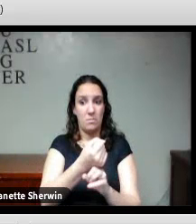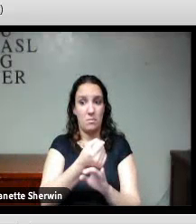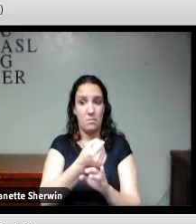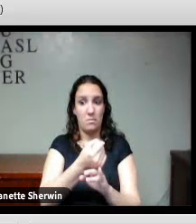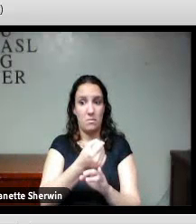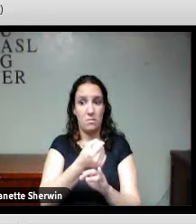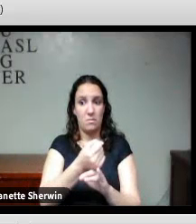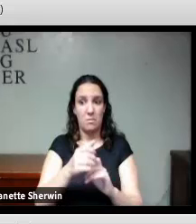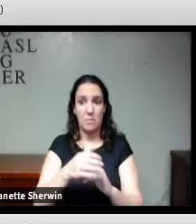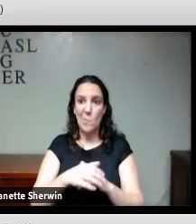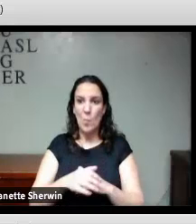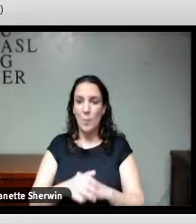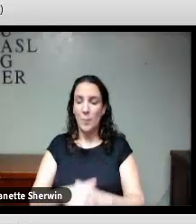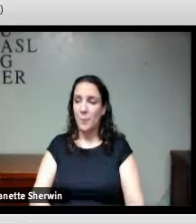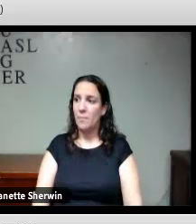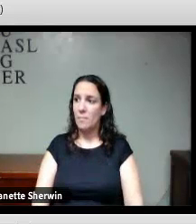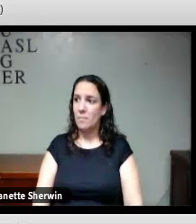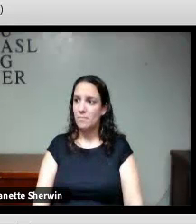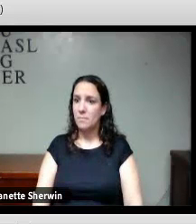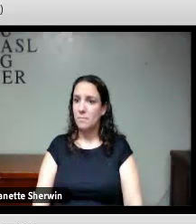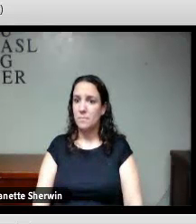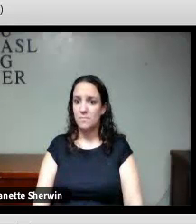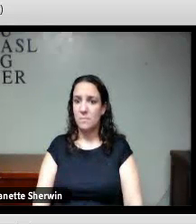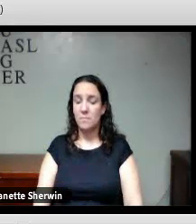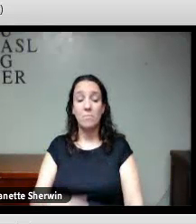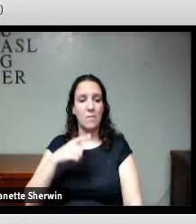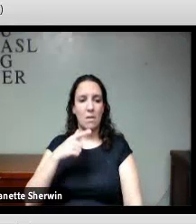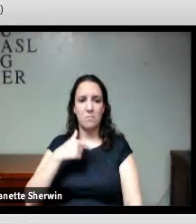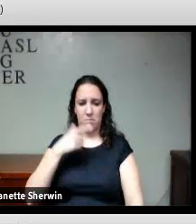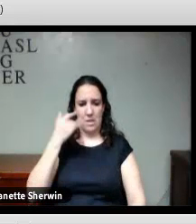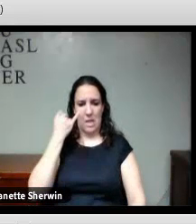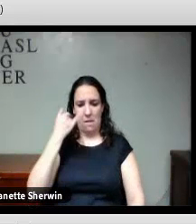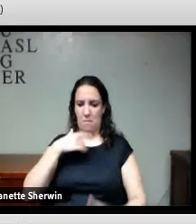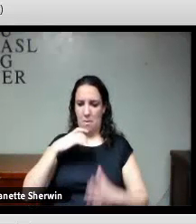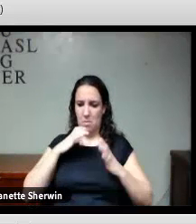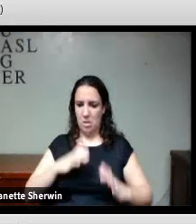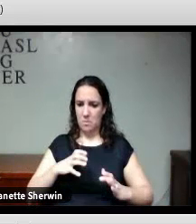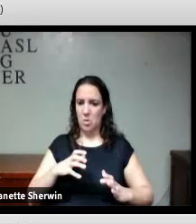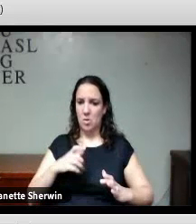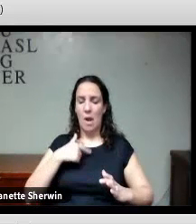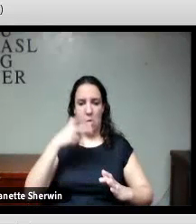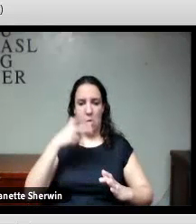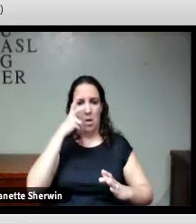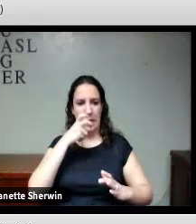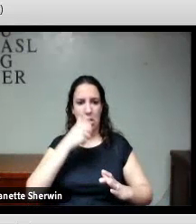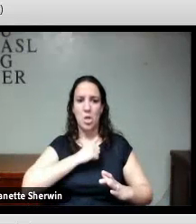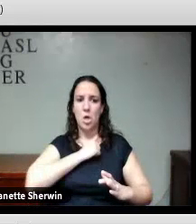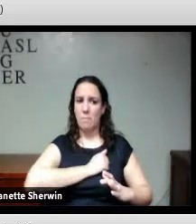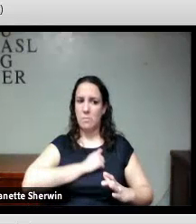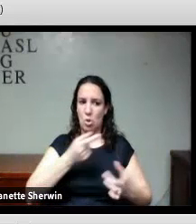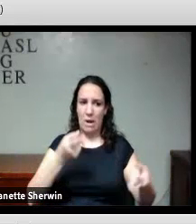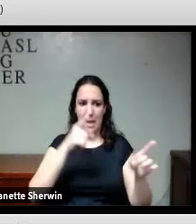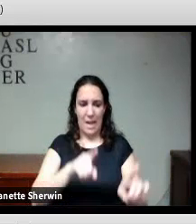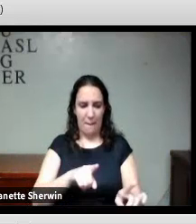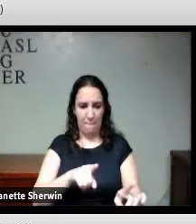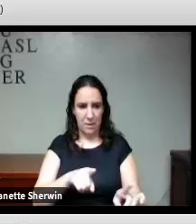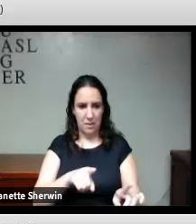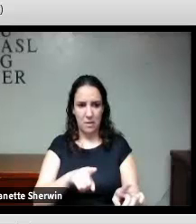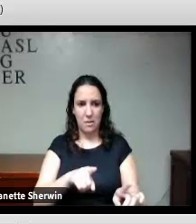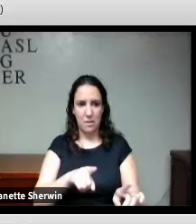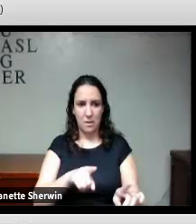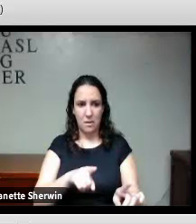as the customer. I just want to hear, I'm so sorry that happened. We'll take care of that for you. There might have been a misunderstanding on her part or something like that.